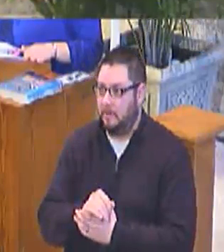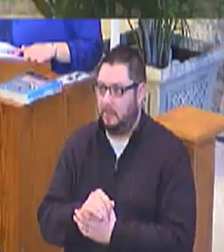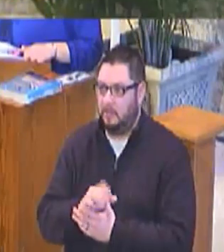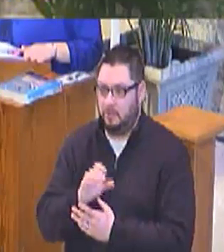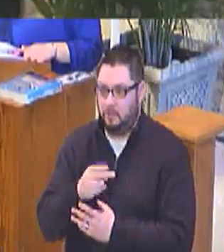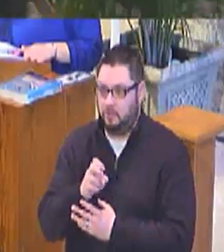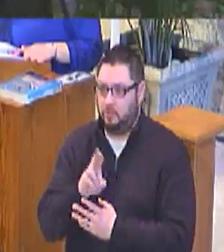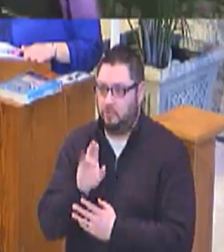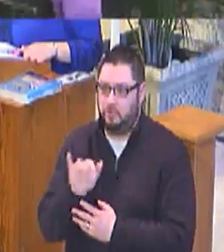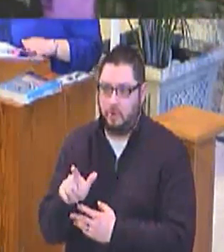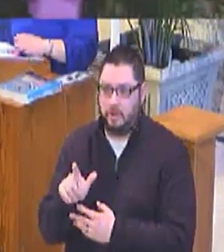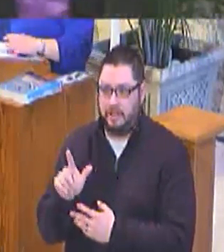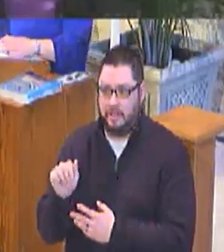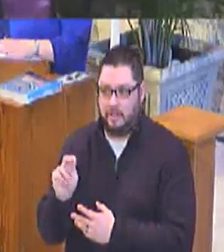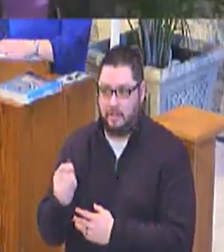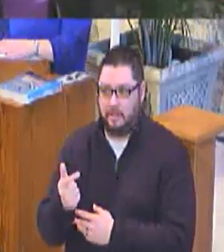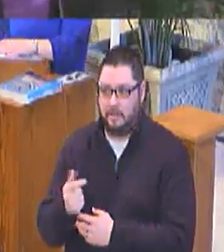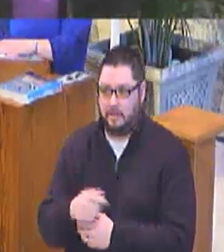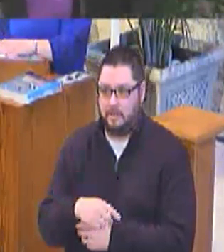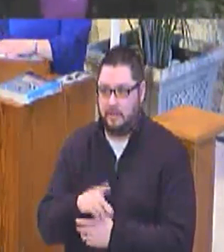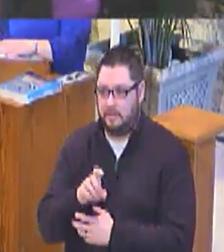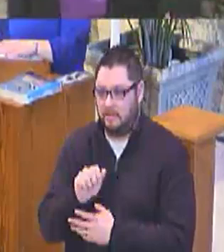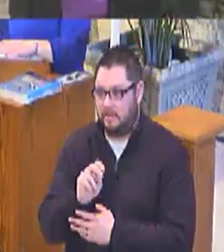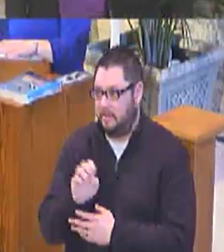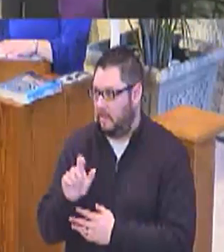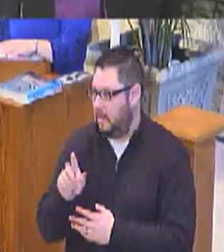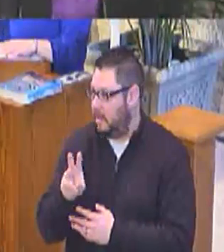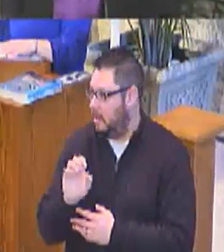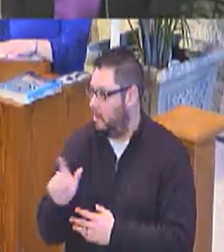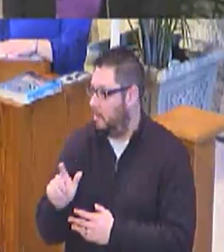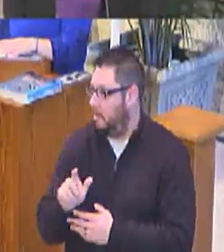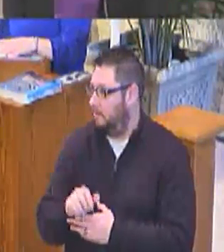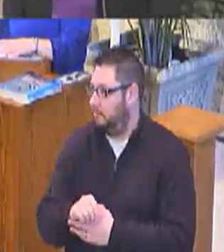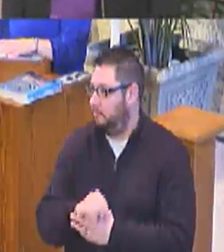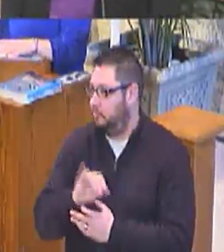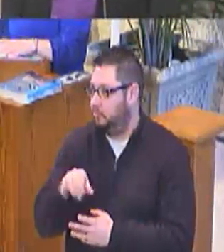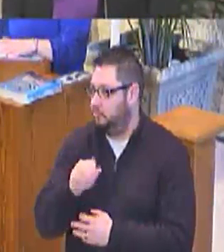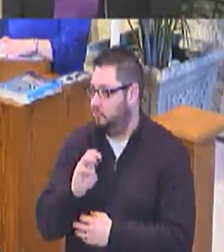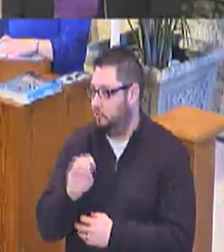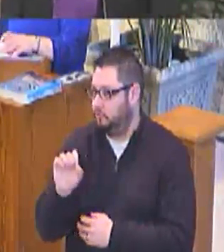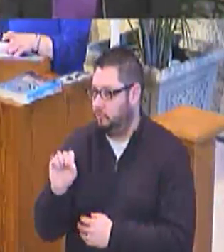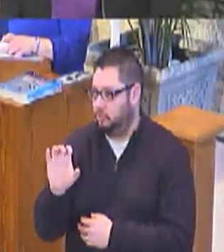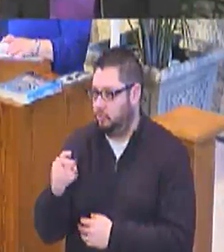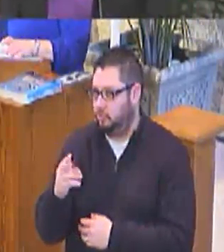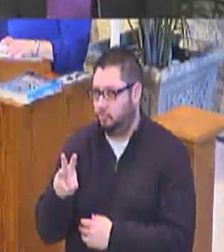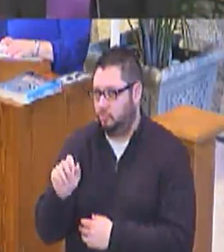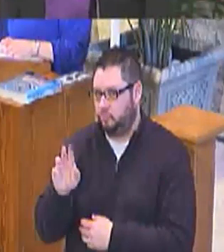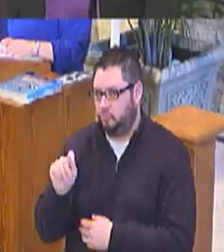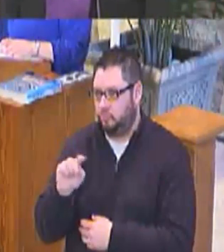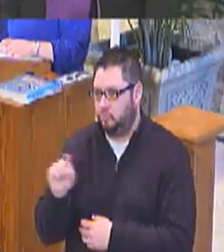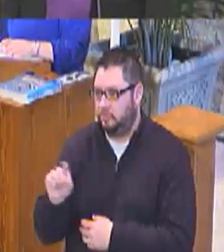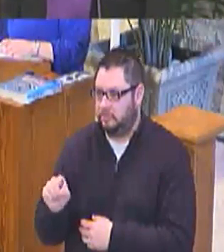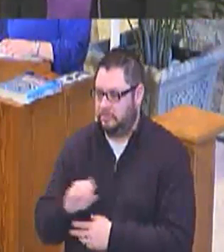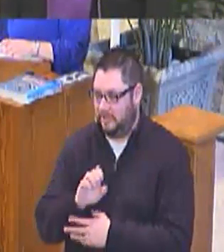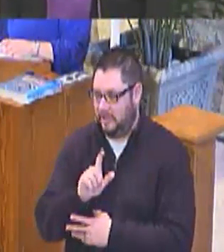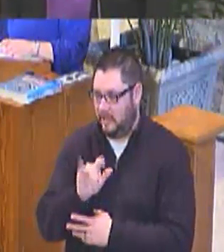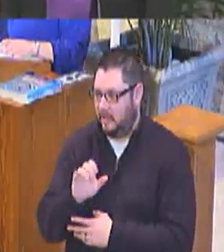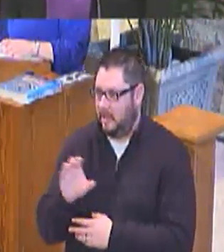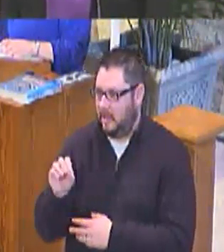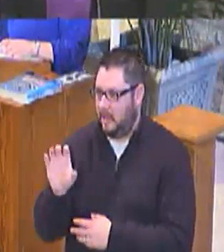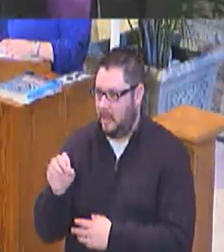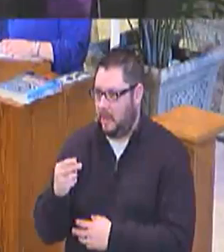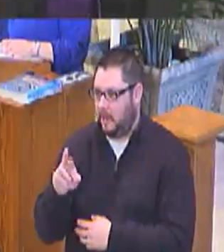Cheryl Lang, Dean Elwell, Jim Schwartz, and Ellie Cochran.